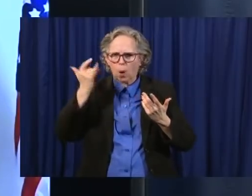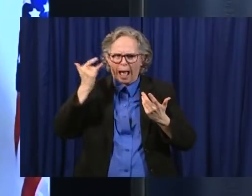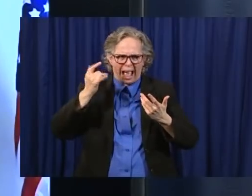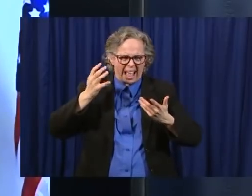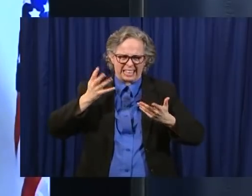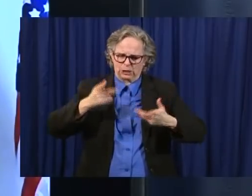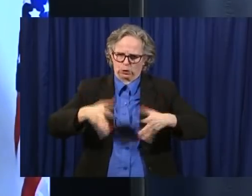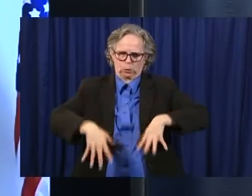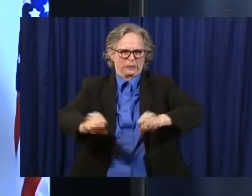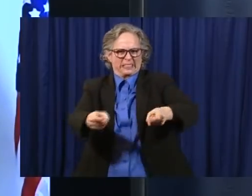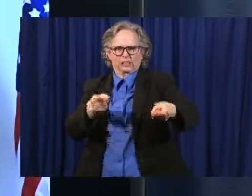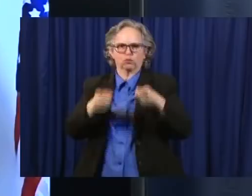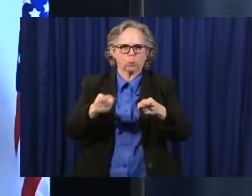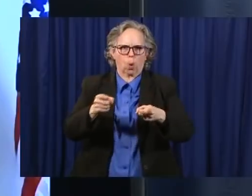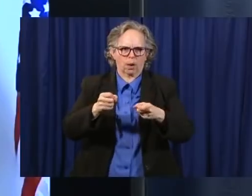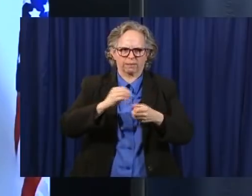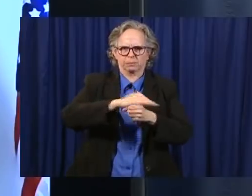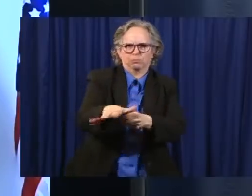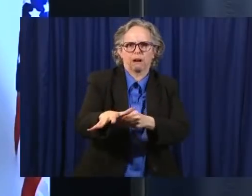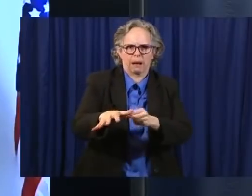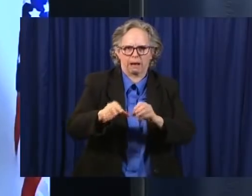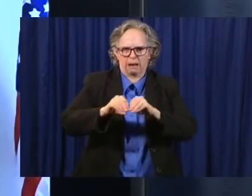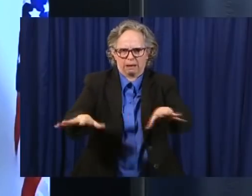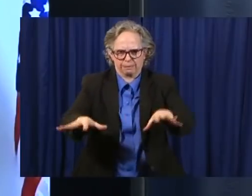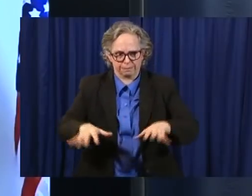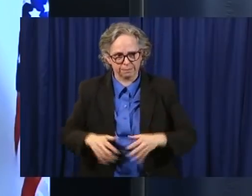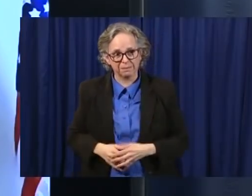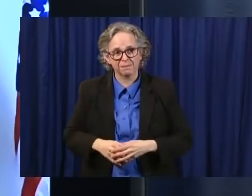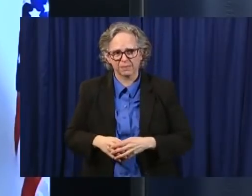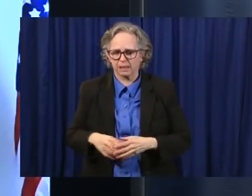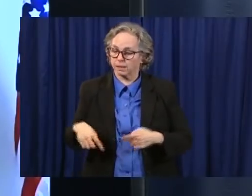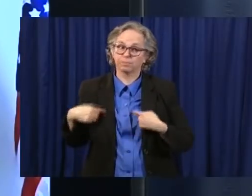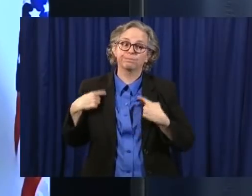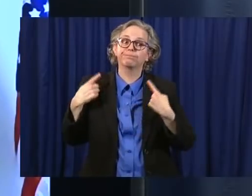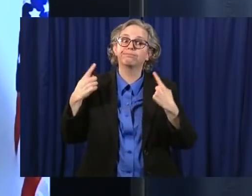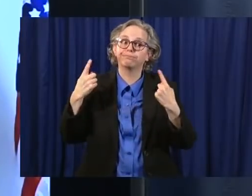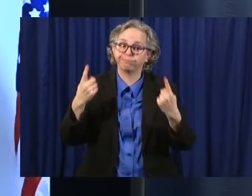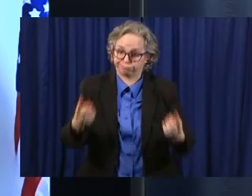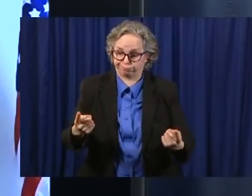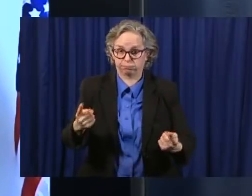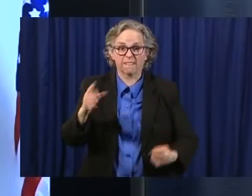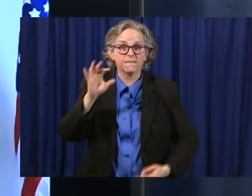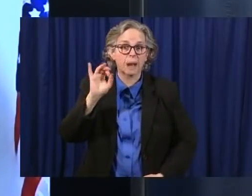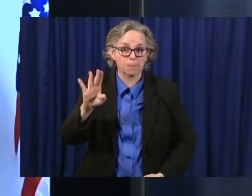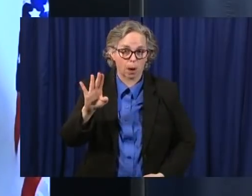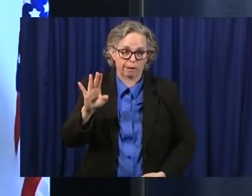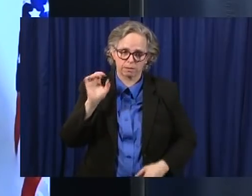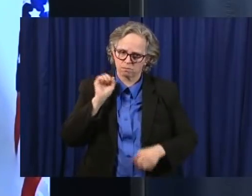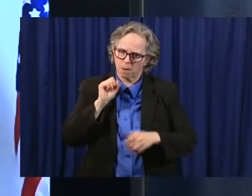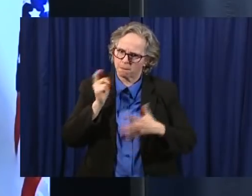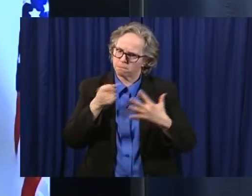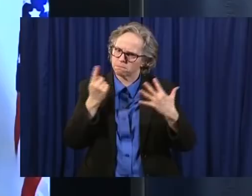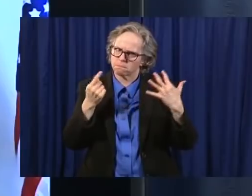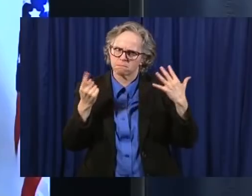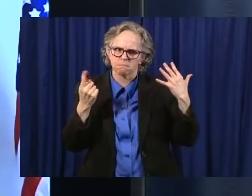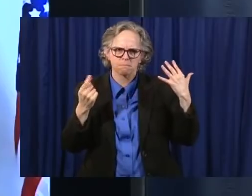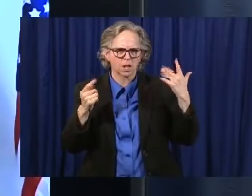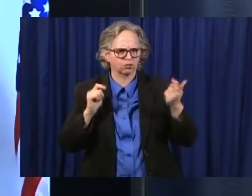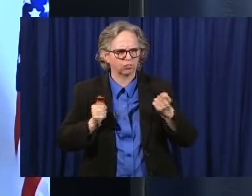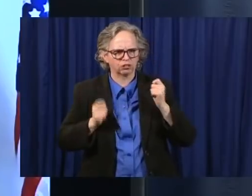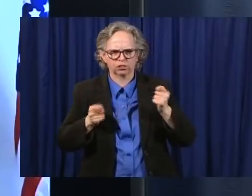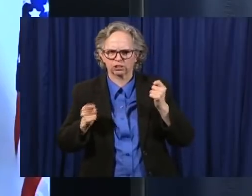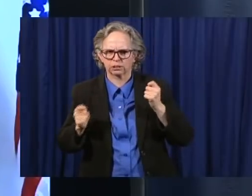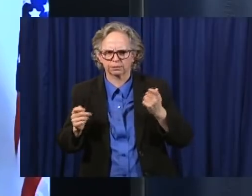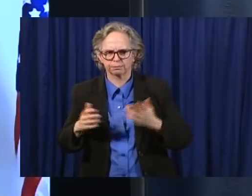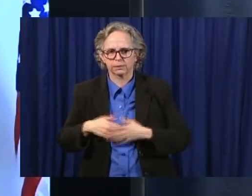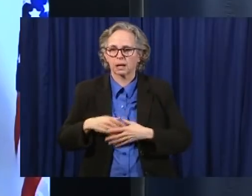So that's been going on since February. I think all of those things, like changing how much fresh air comes in with